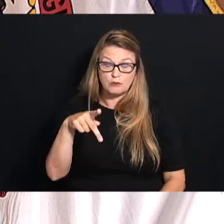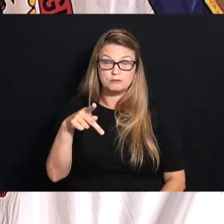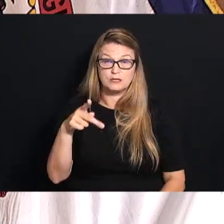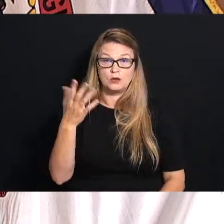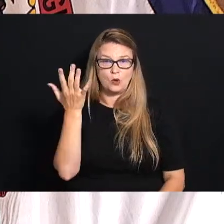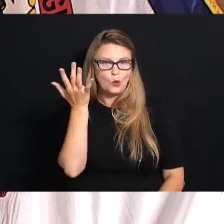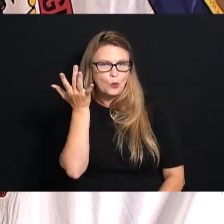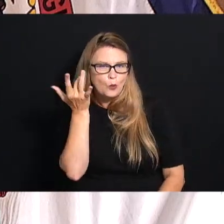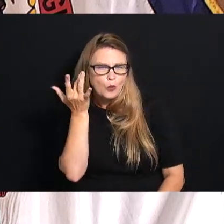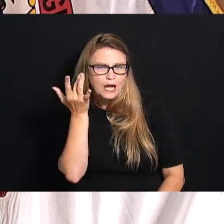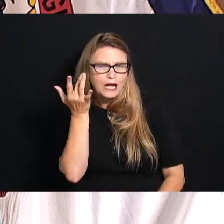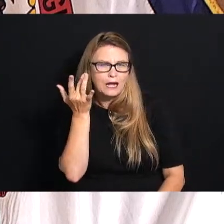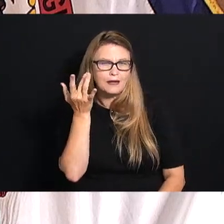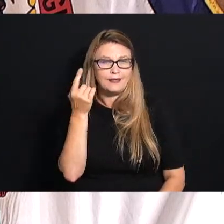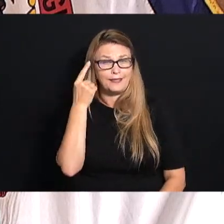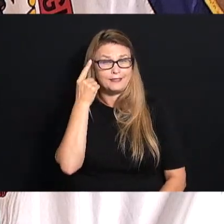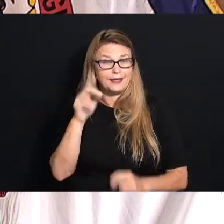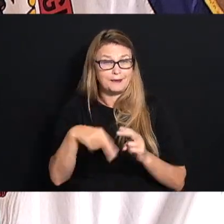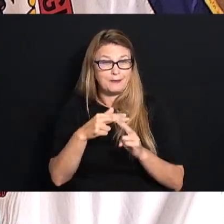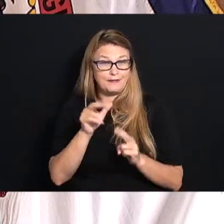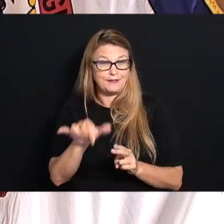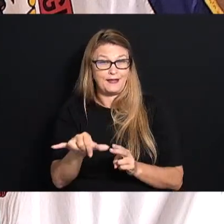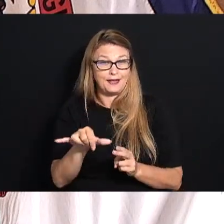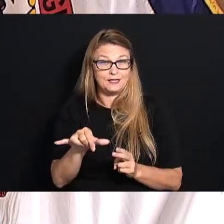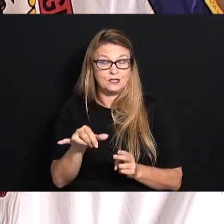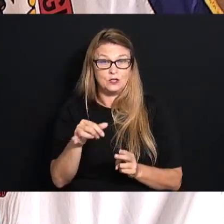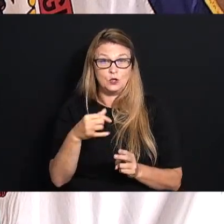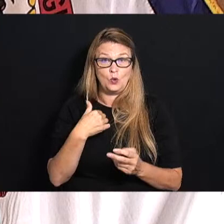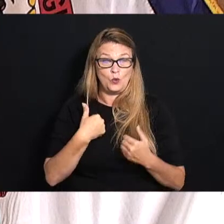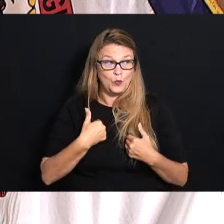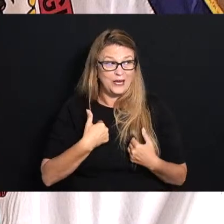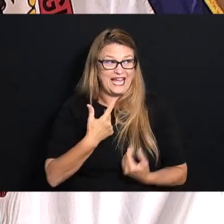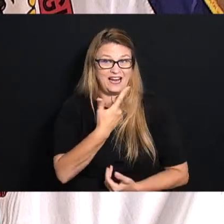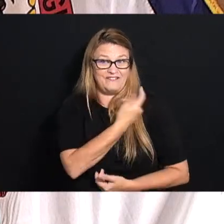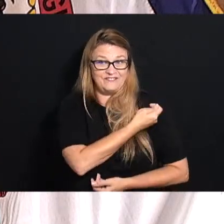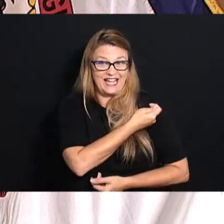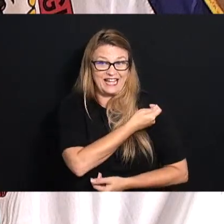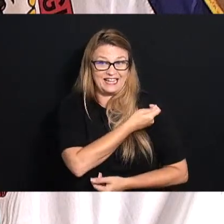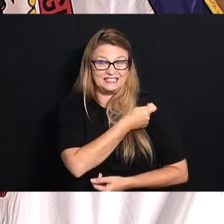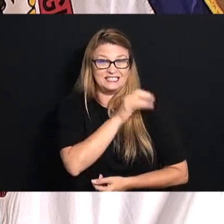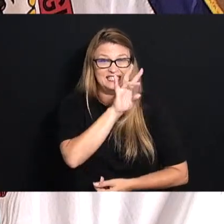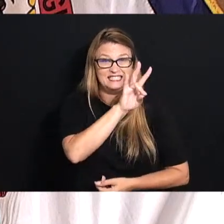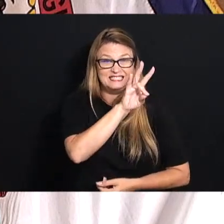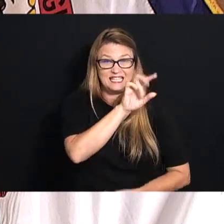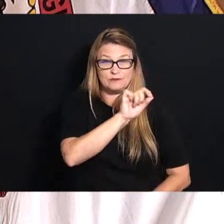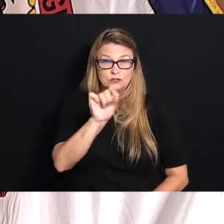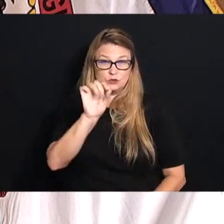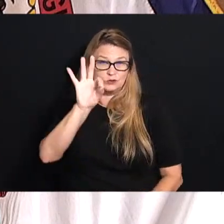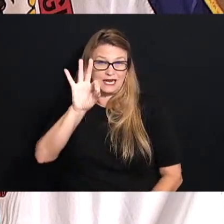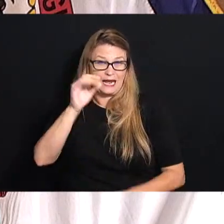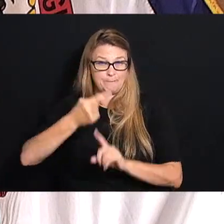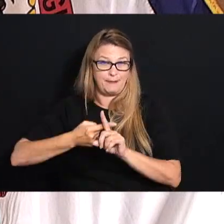because just think about it. We got a vaccine in 7 to 9 months.